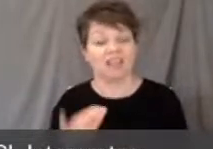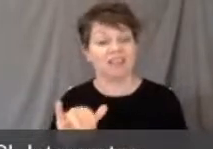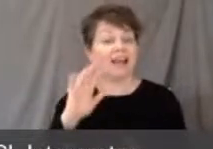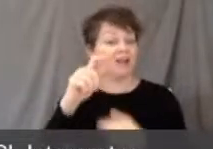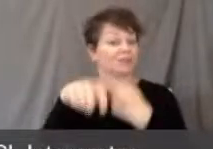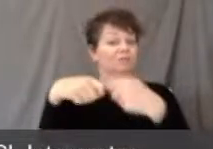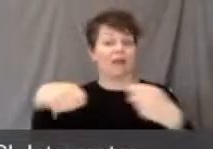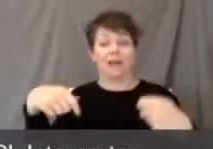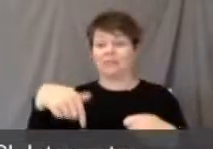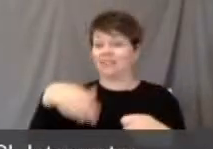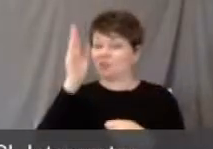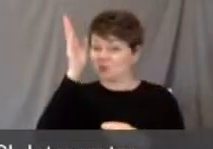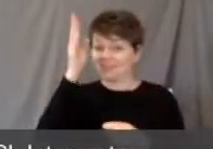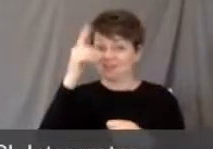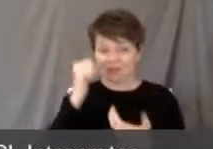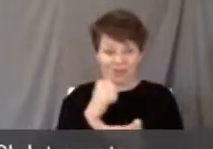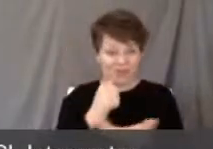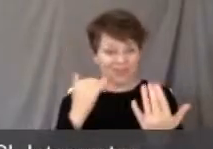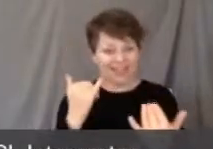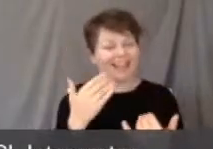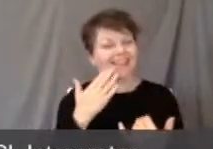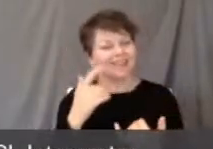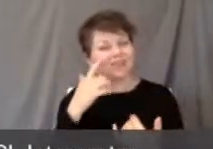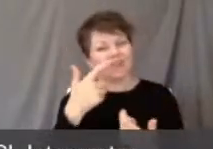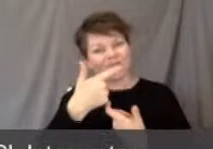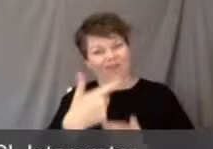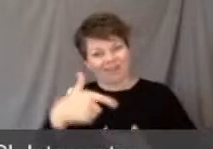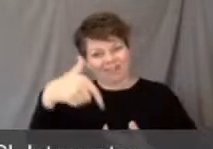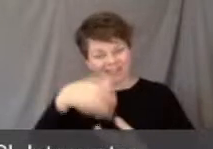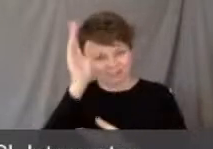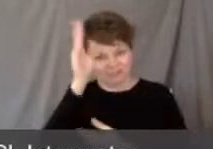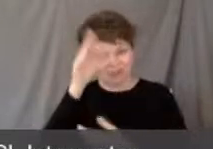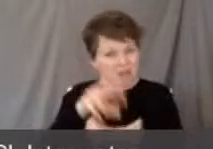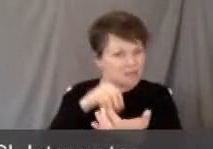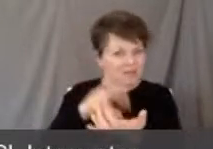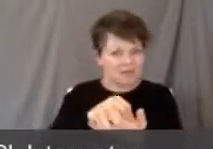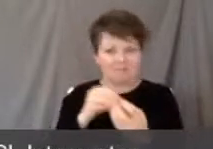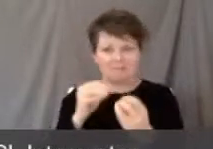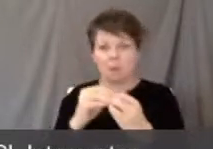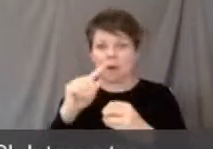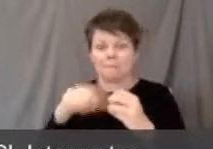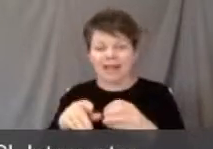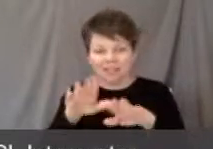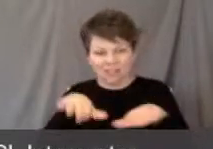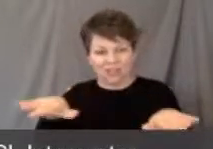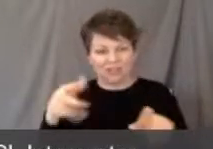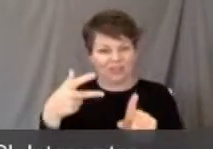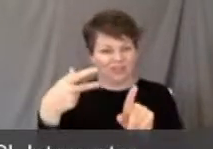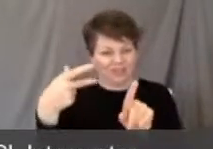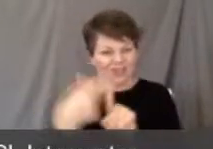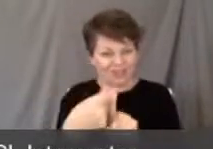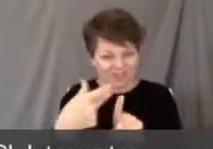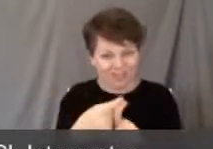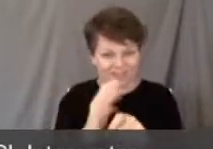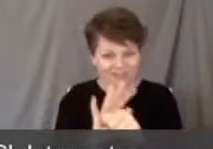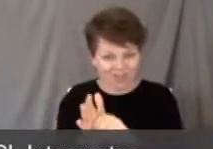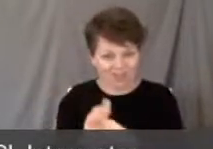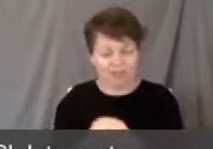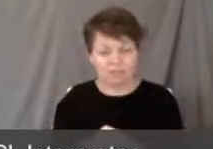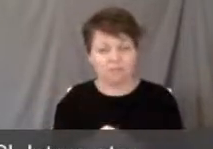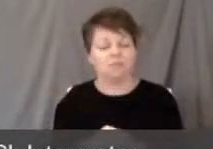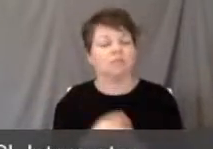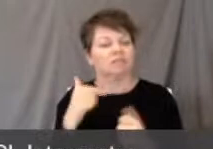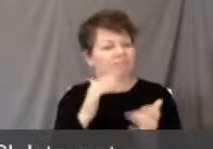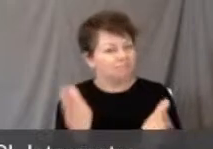the presentation that we have today. We really thank you all for tuning in and learning more about the pediatric COVID vaccine. We certainly encourage you to talk